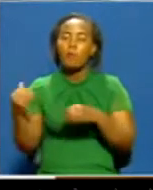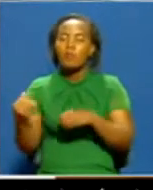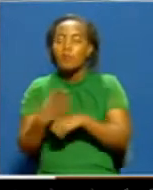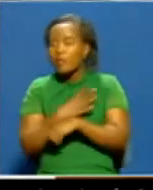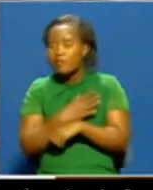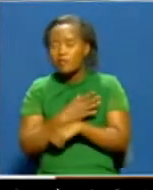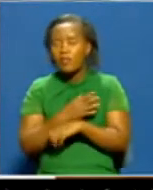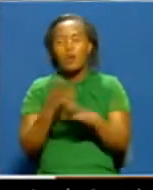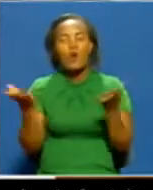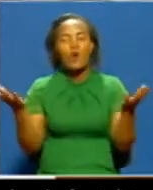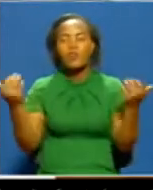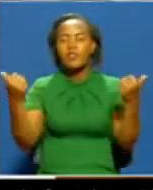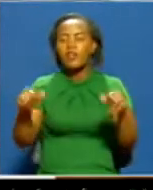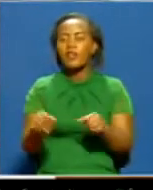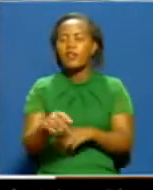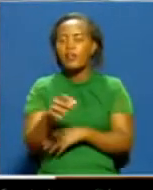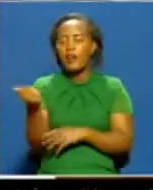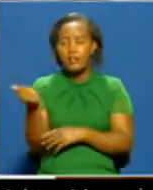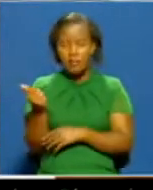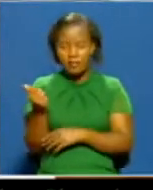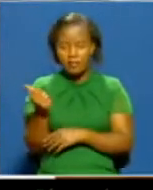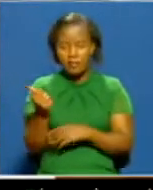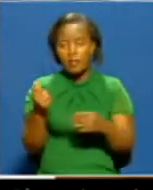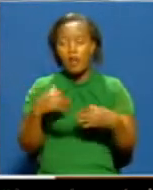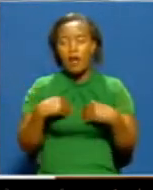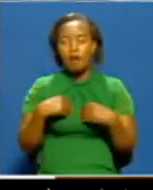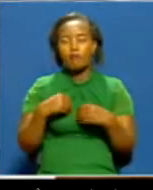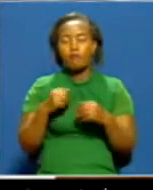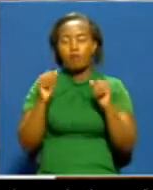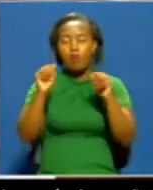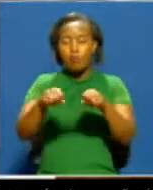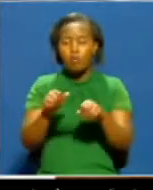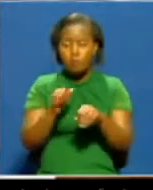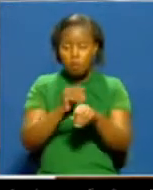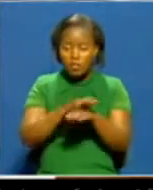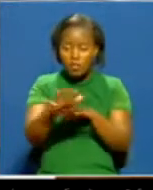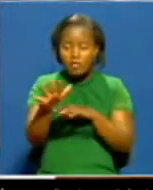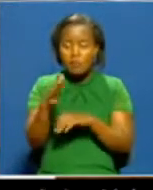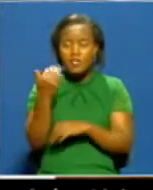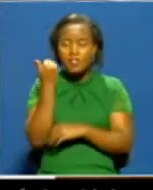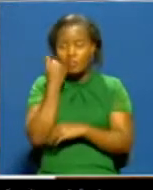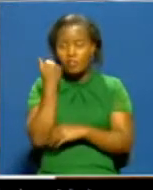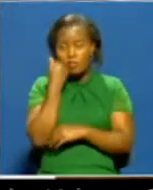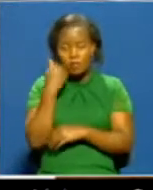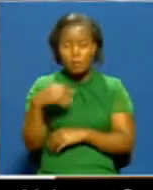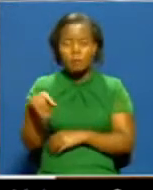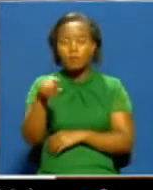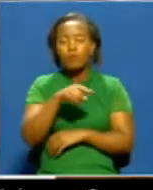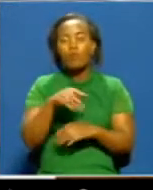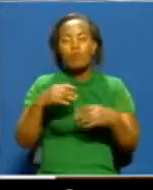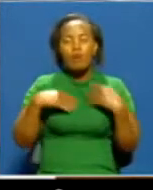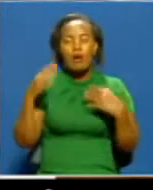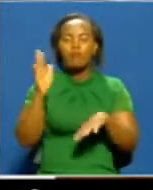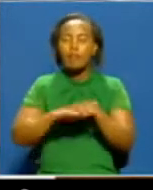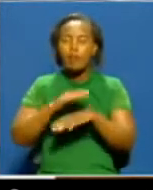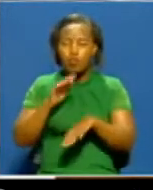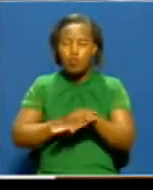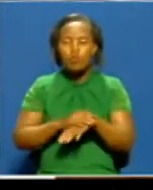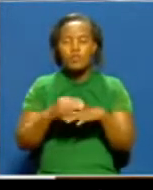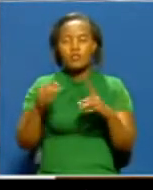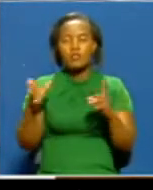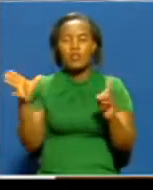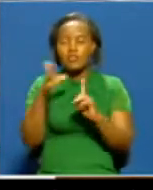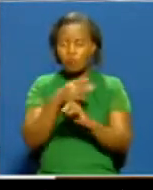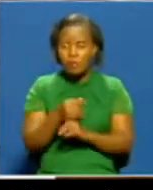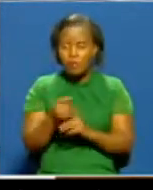other both communicable and non-communicable diseases. I think we have made sufficient progress to say to ourselves that we are